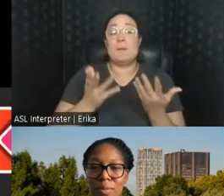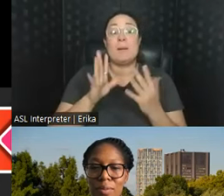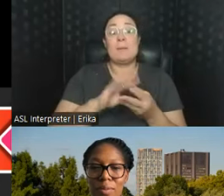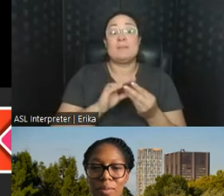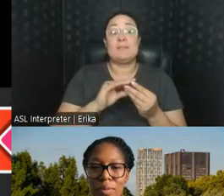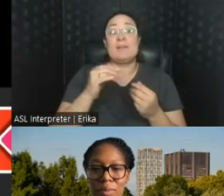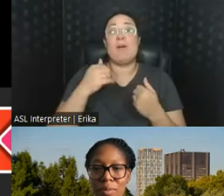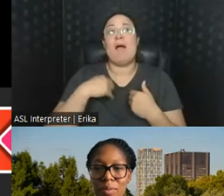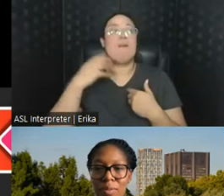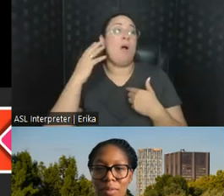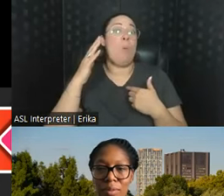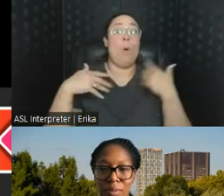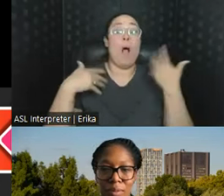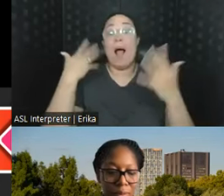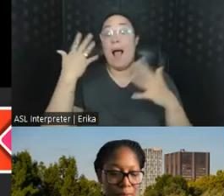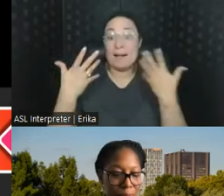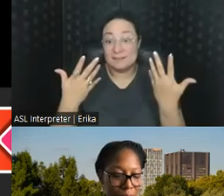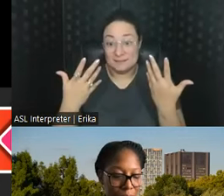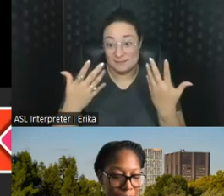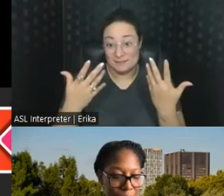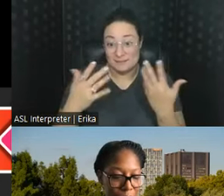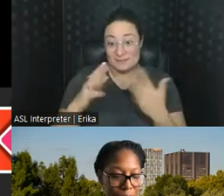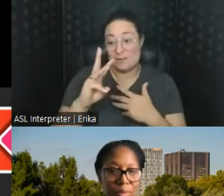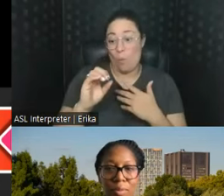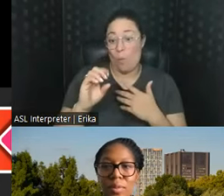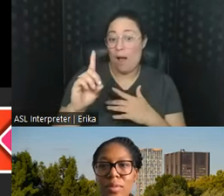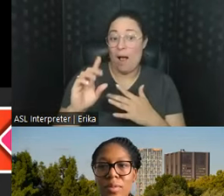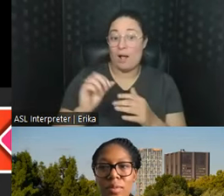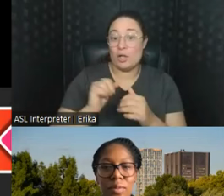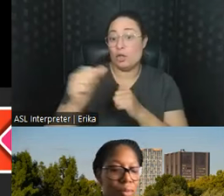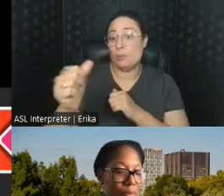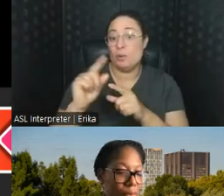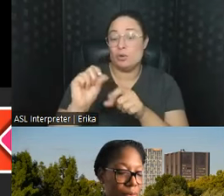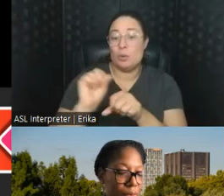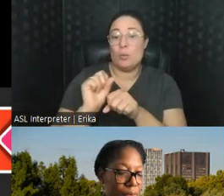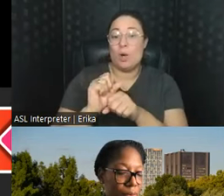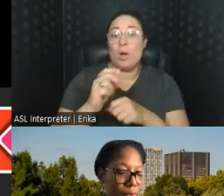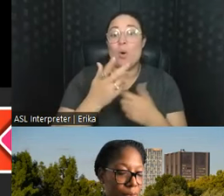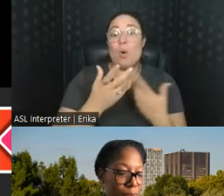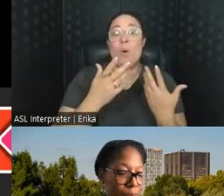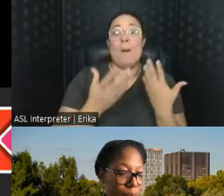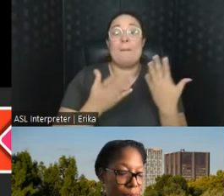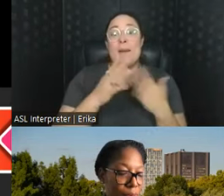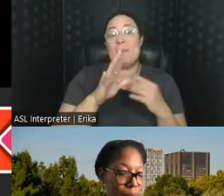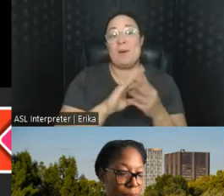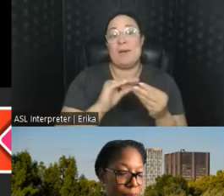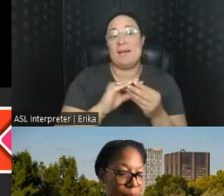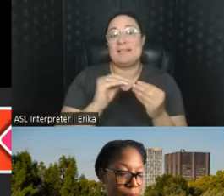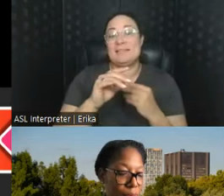commute to work, or a difficult commute. Or you could say that the Elvis movie was lackluster, which it was.